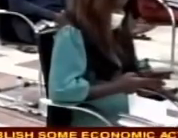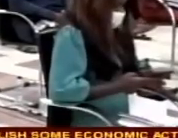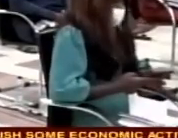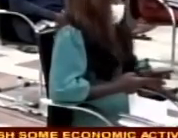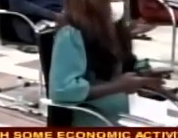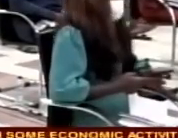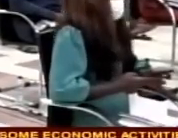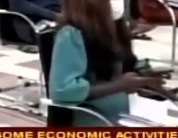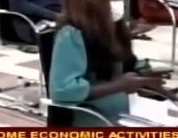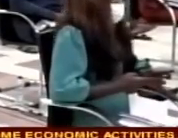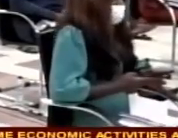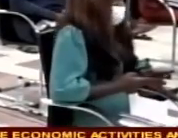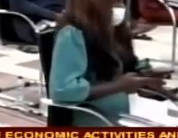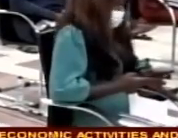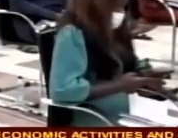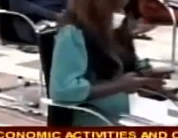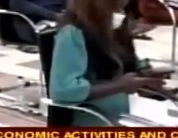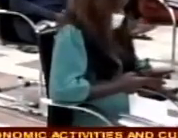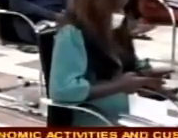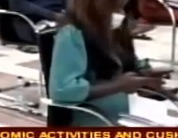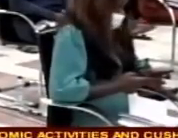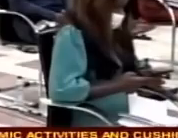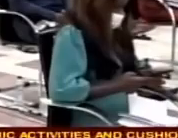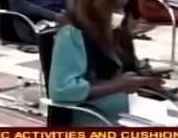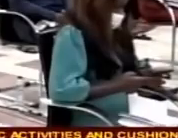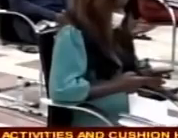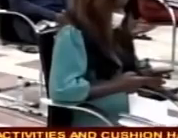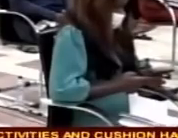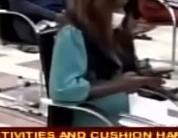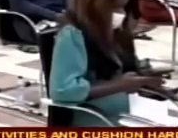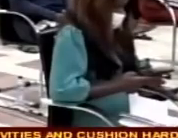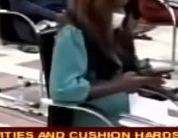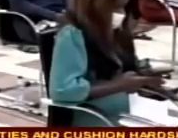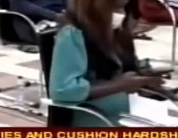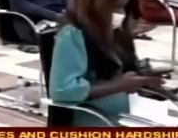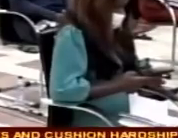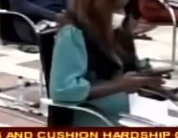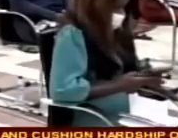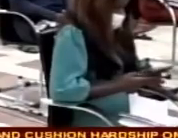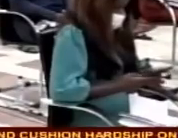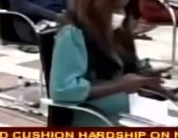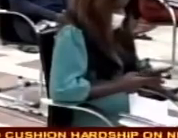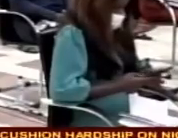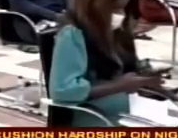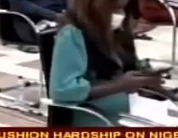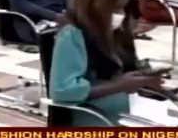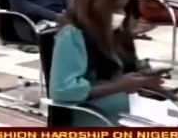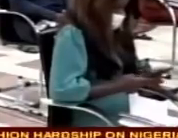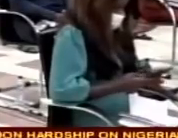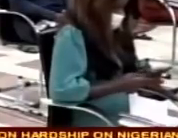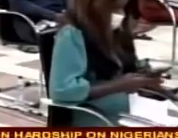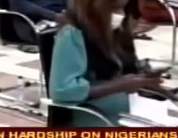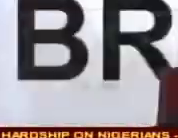So I have, I think, a few questions. The first one had to do with, I think there was a question about ventilator